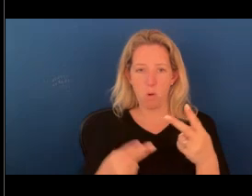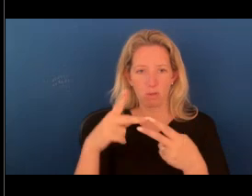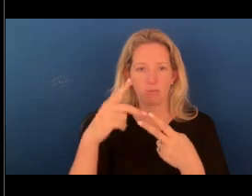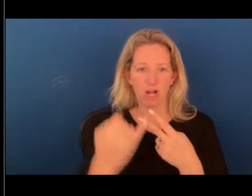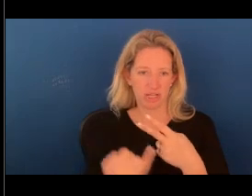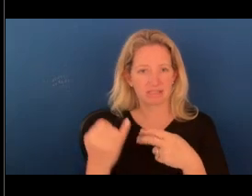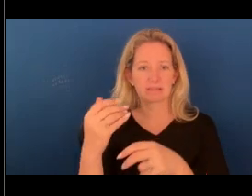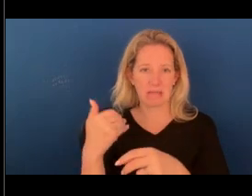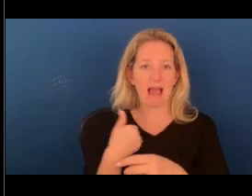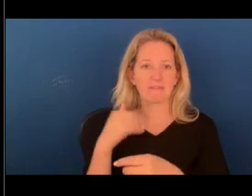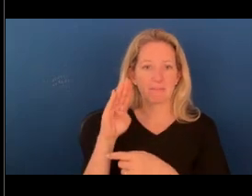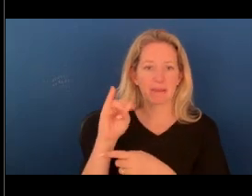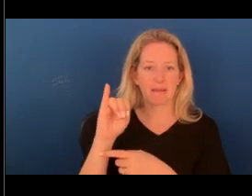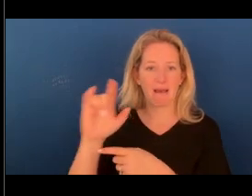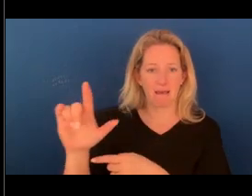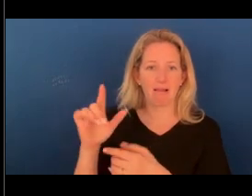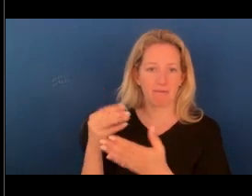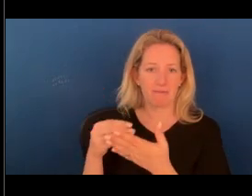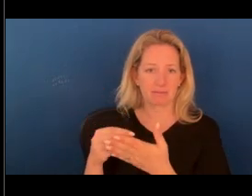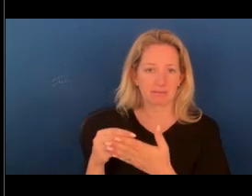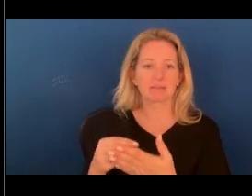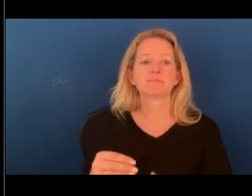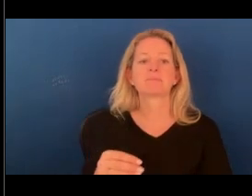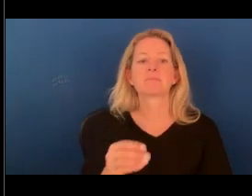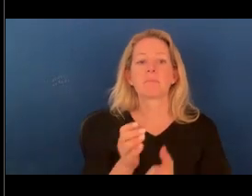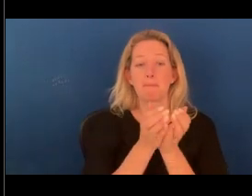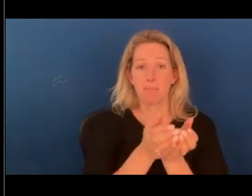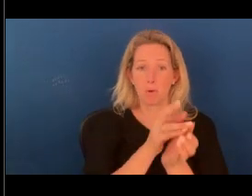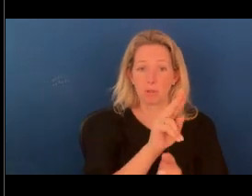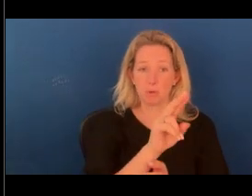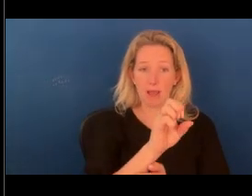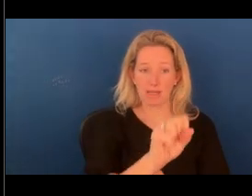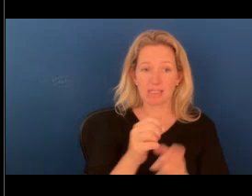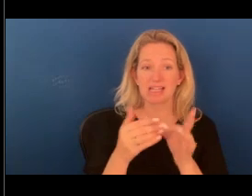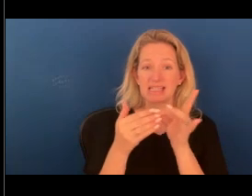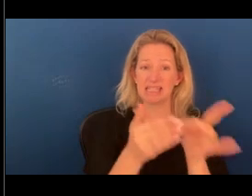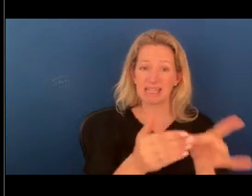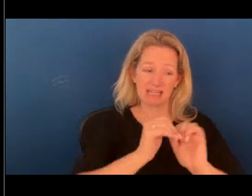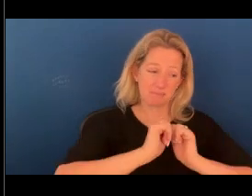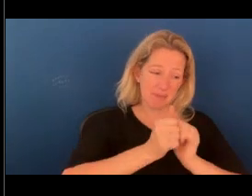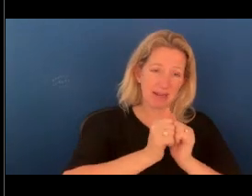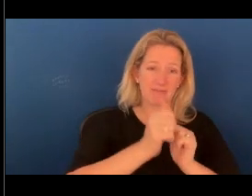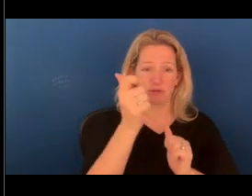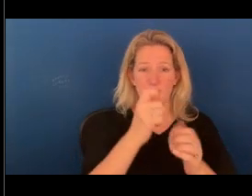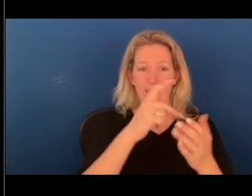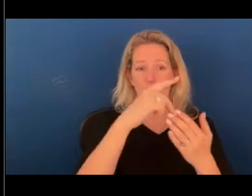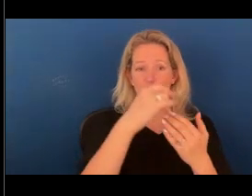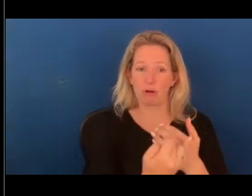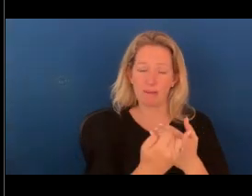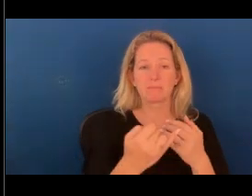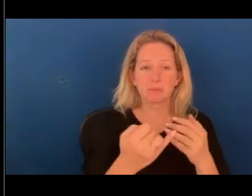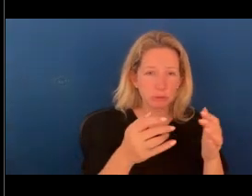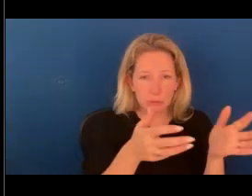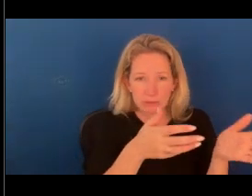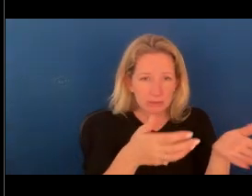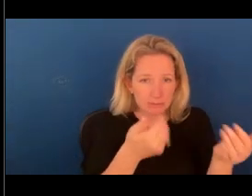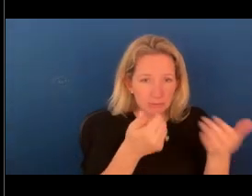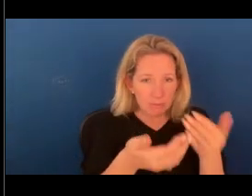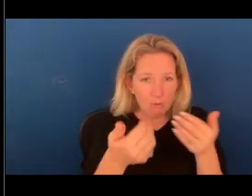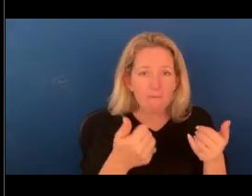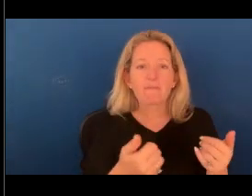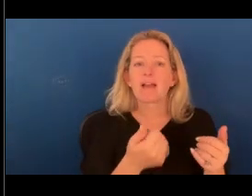BIL funds. Boat US Foundation is leading a national competitive grant program for the removal of abandoned and derelict vessels,